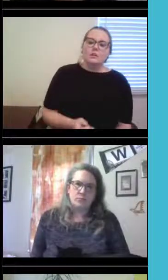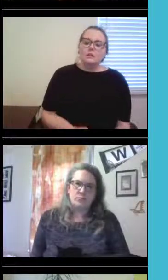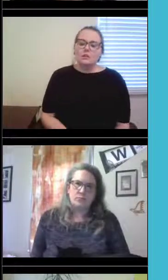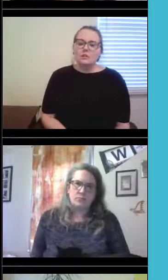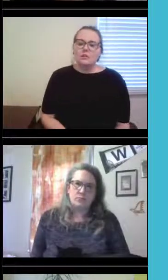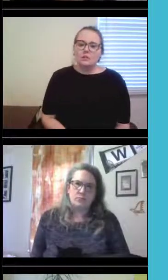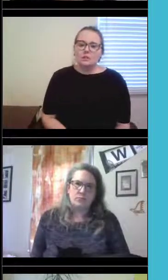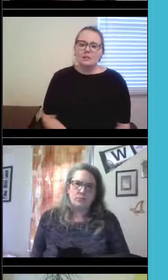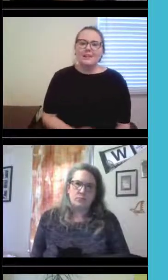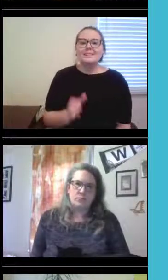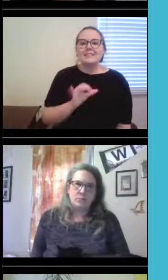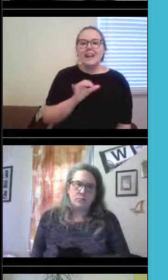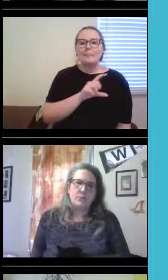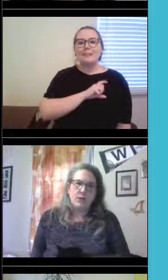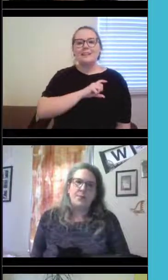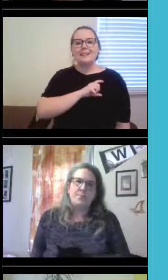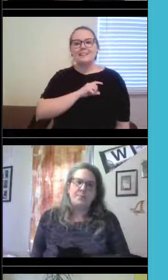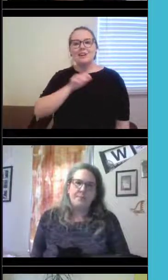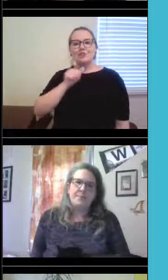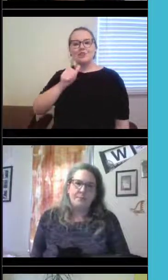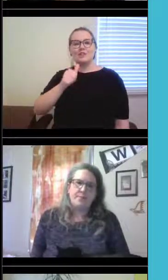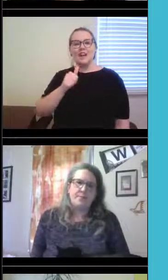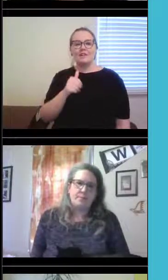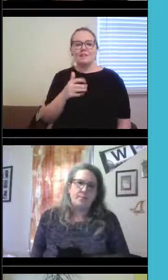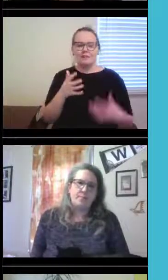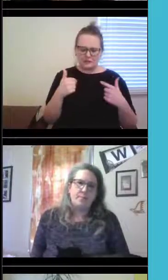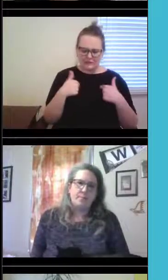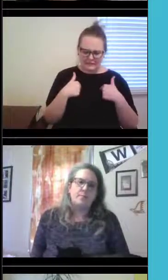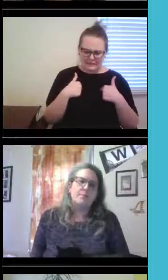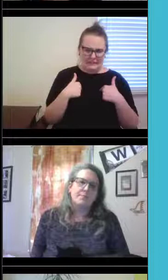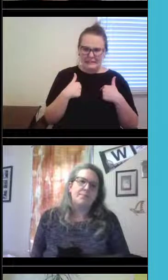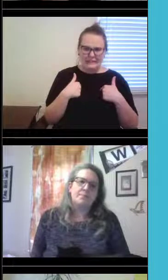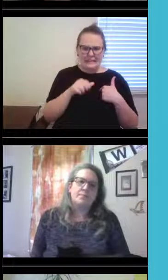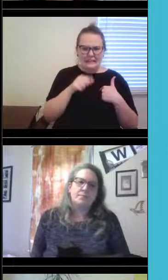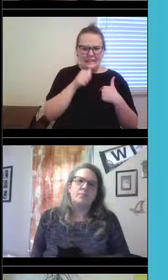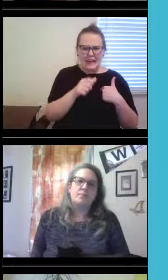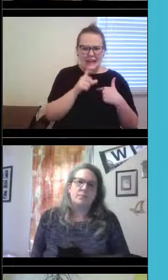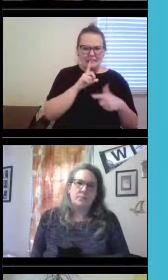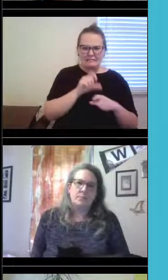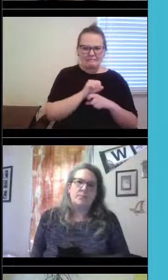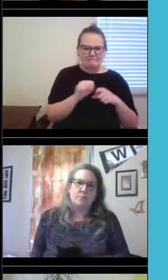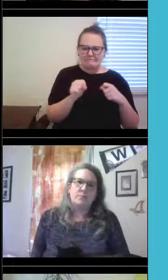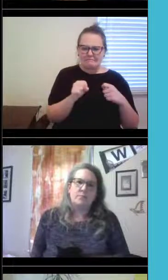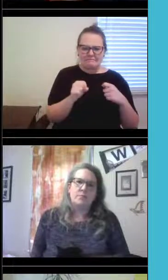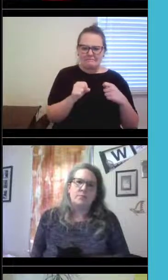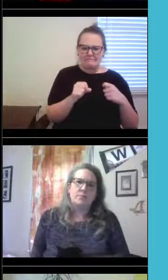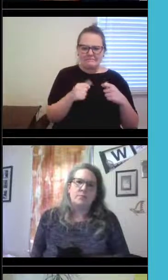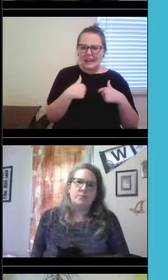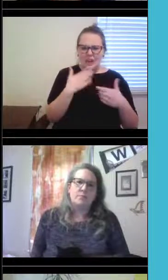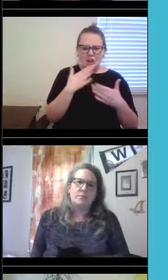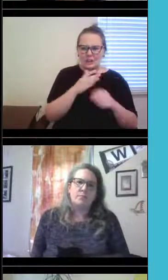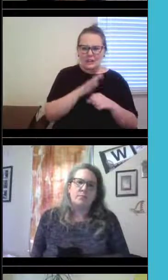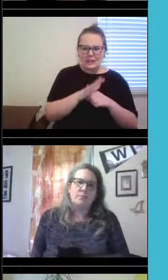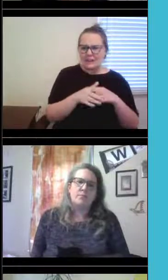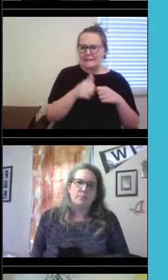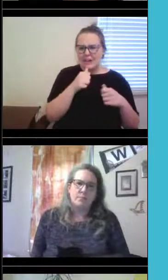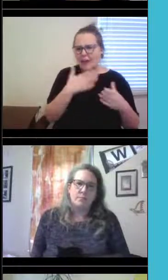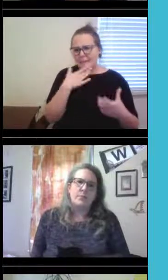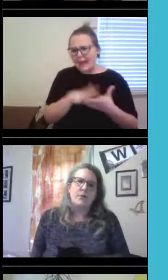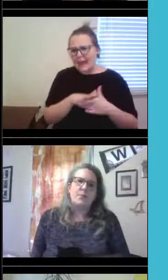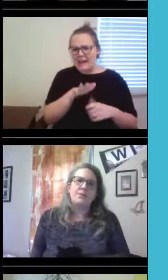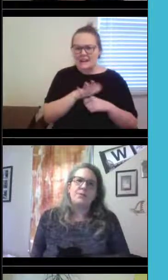It's like the policing of oneself, right? You know, Yeah. oh, I can't report, this isn't good enough or something, or I won't be